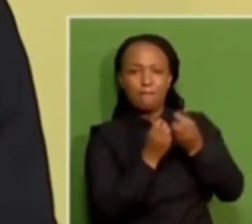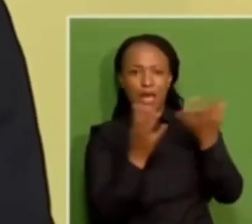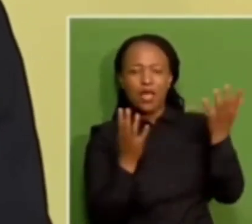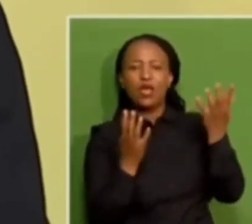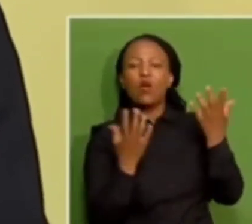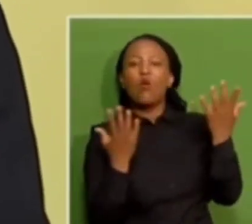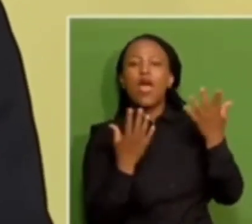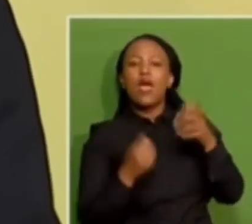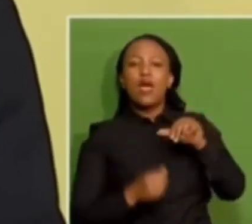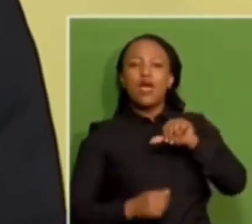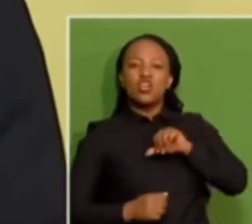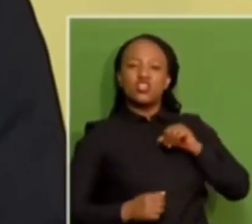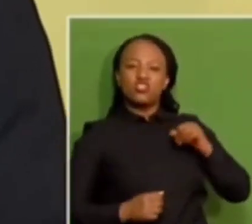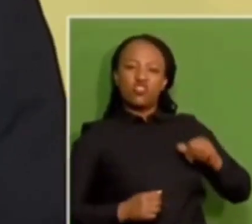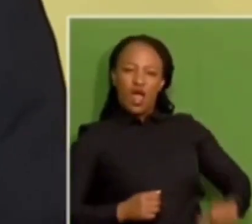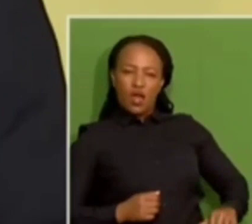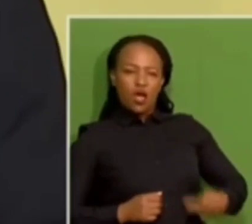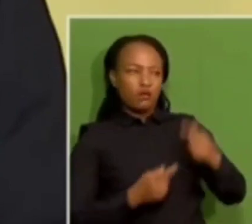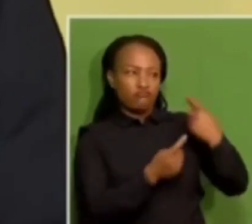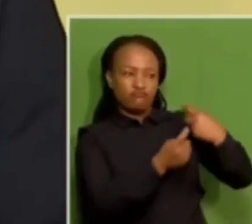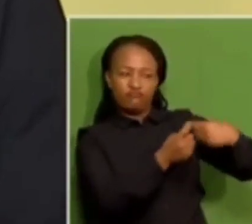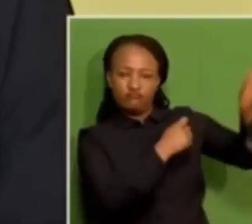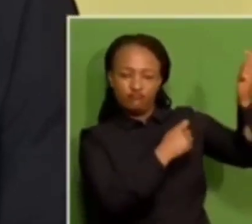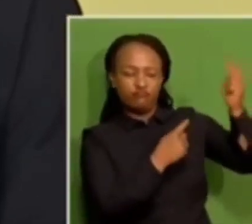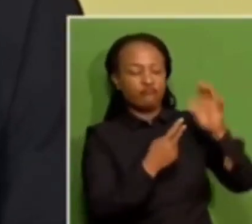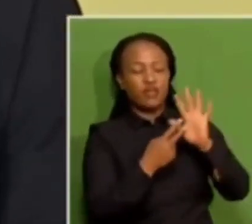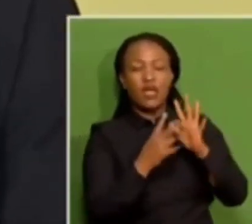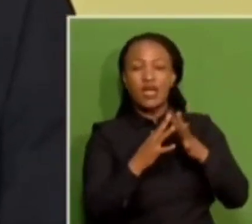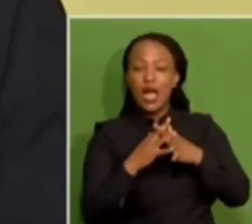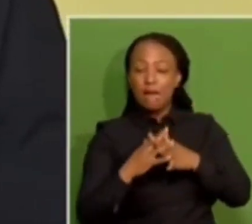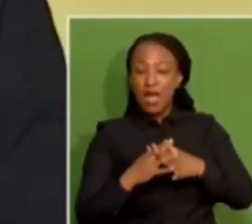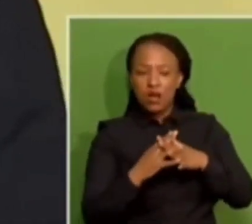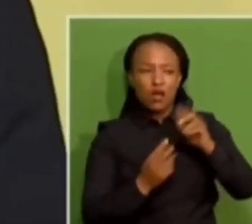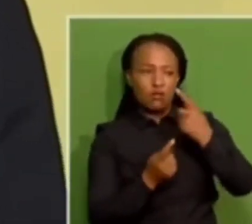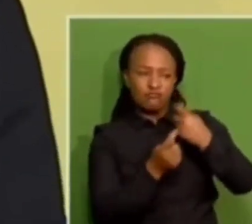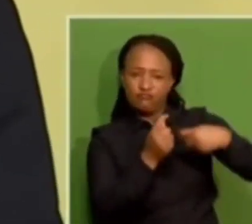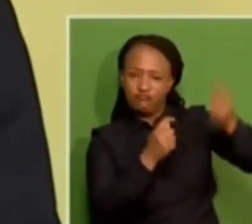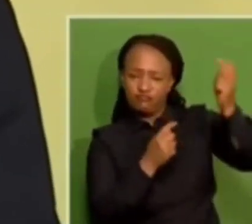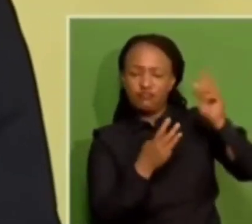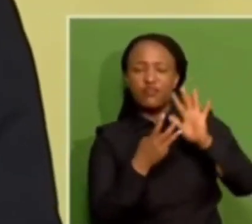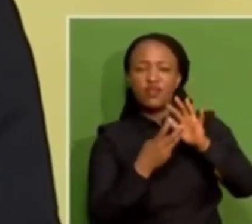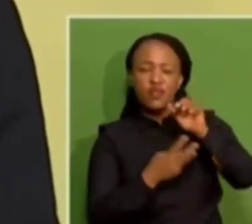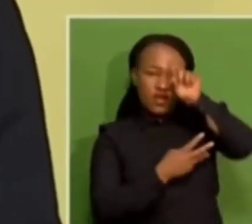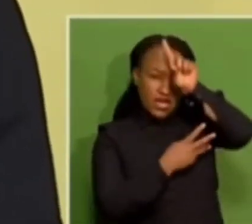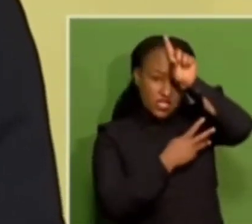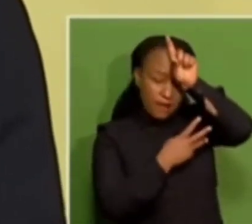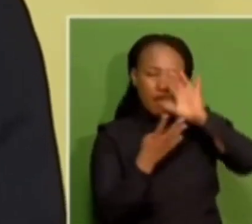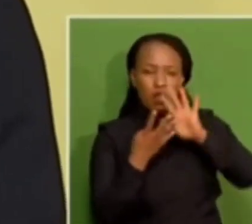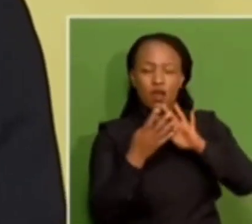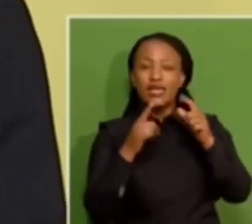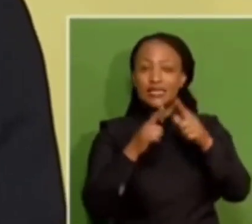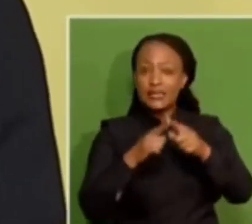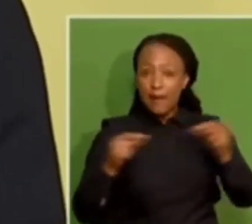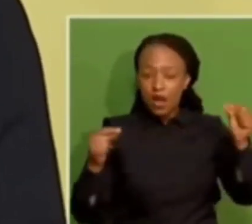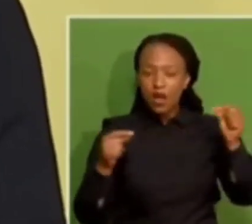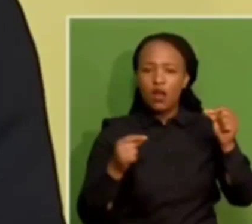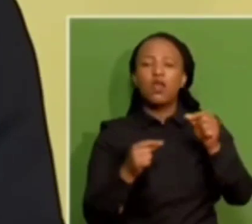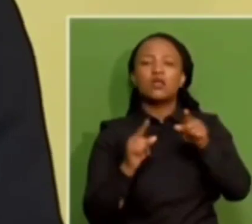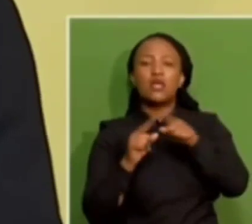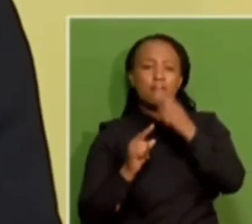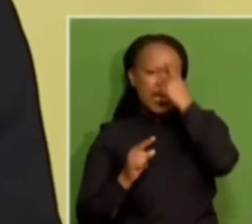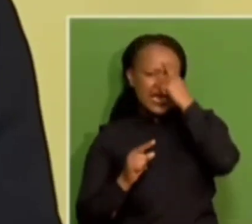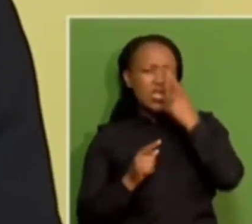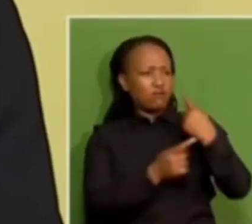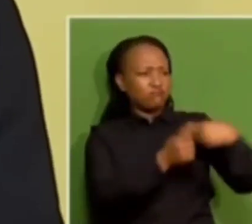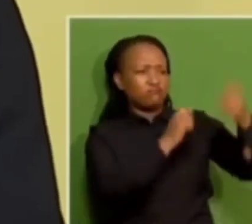our biggest exports were to China followed by the United States Germany Japan and